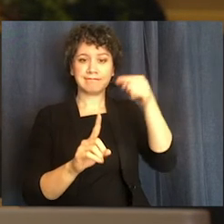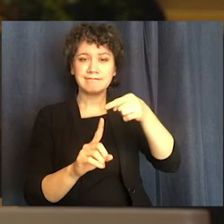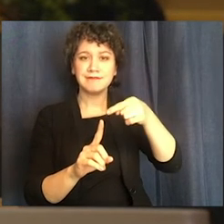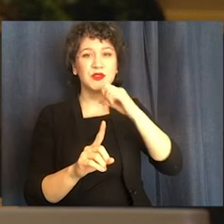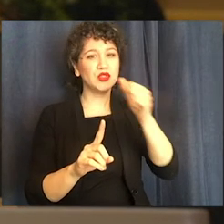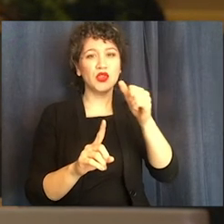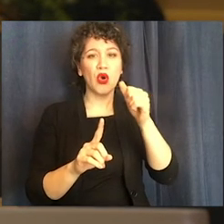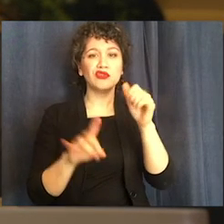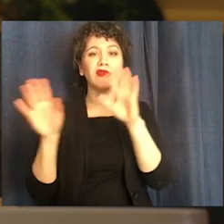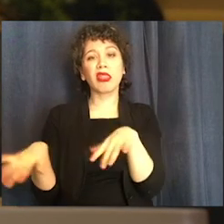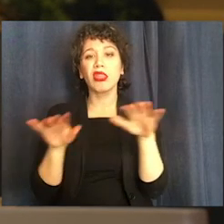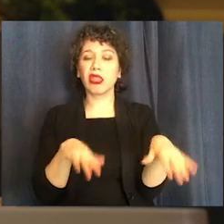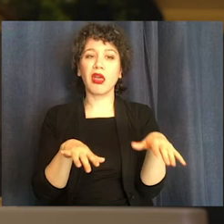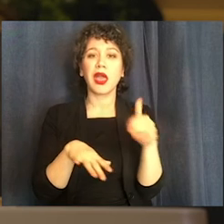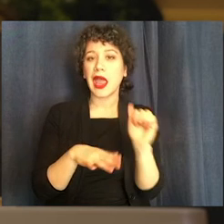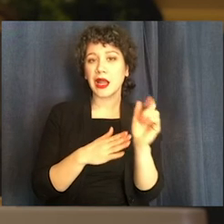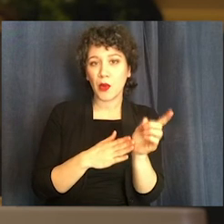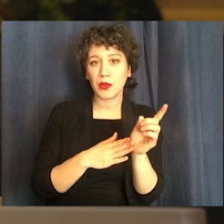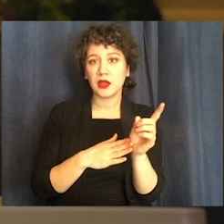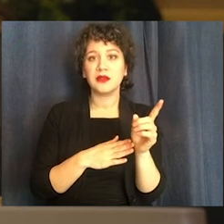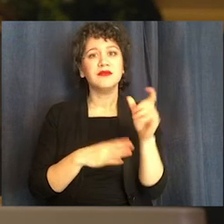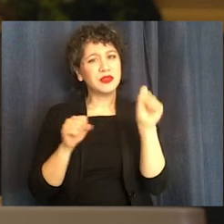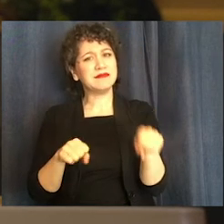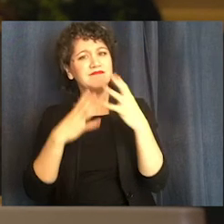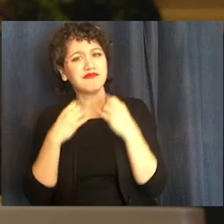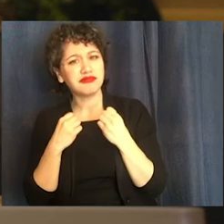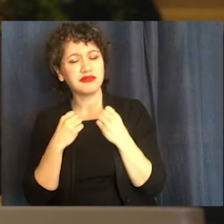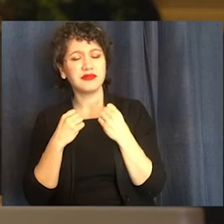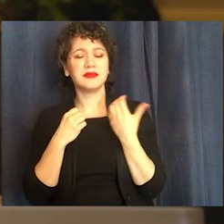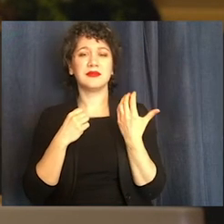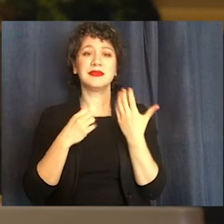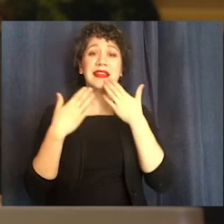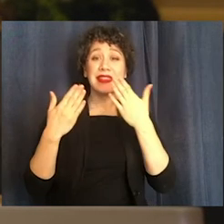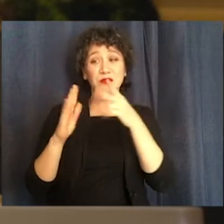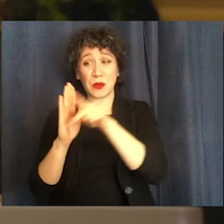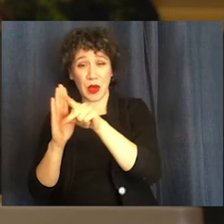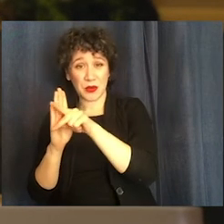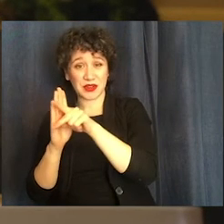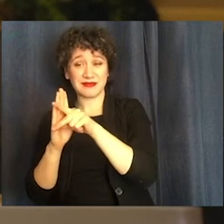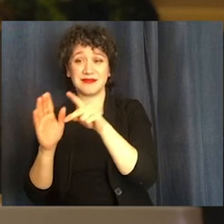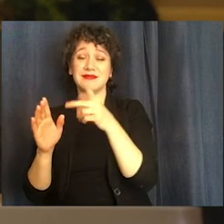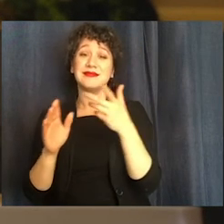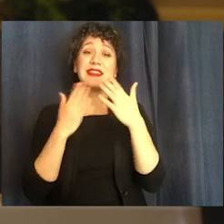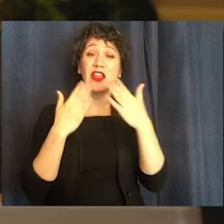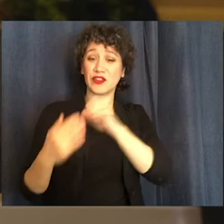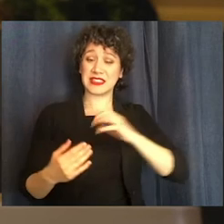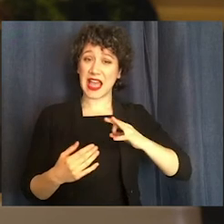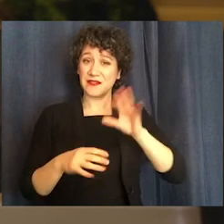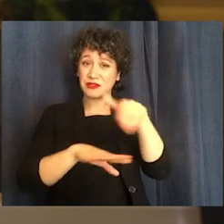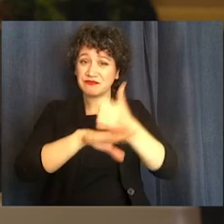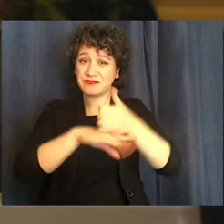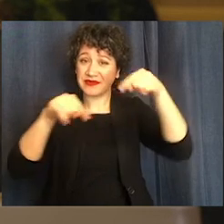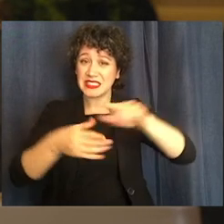you to all of our family and friends for your love and support. And thank you to the Palmer community for making this place a wonderful town to grow up in.